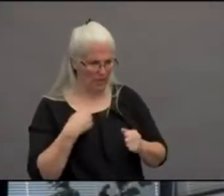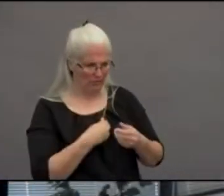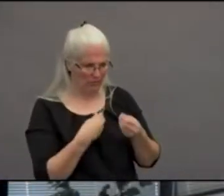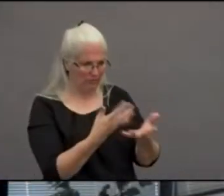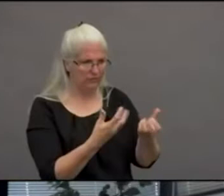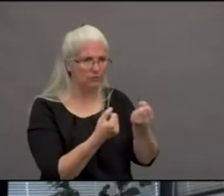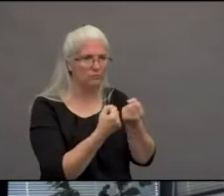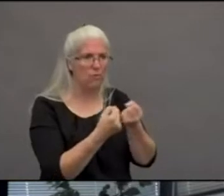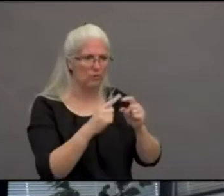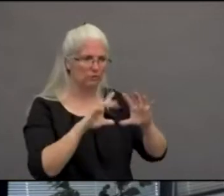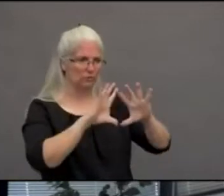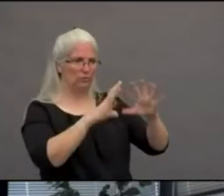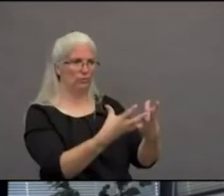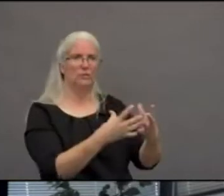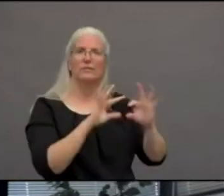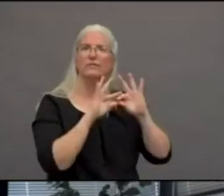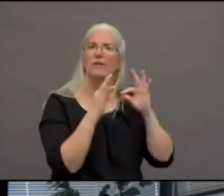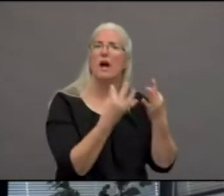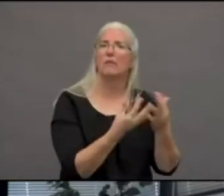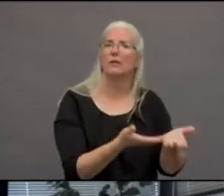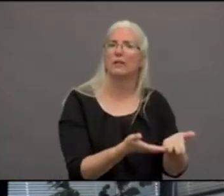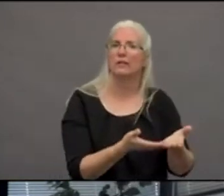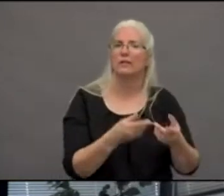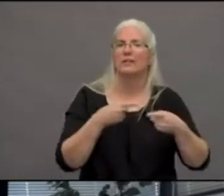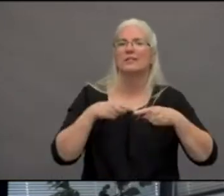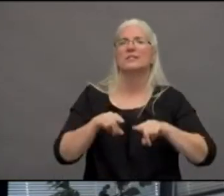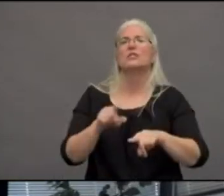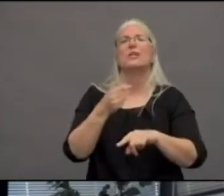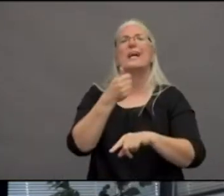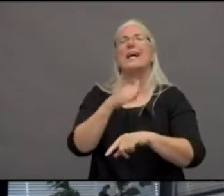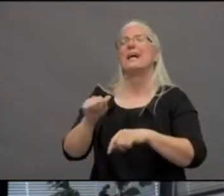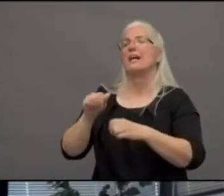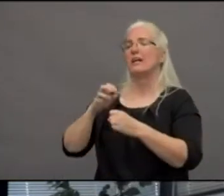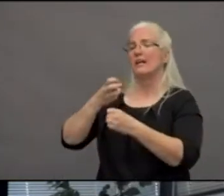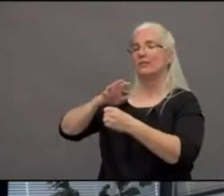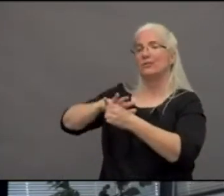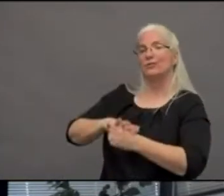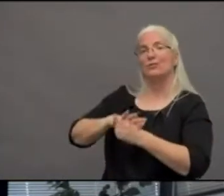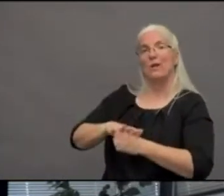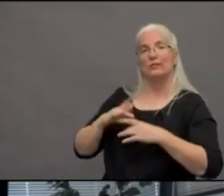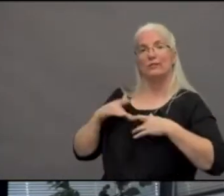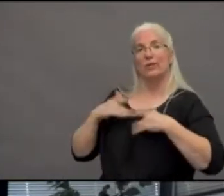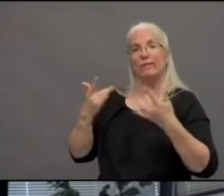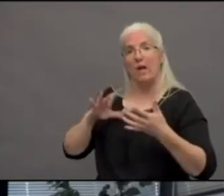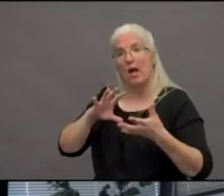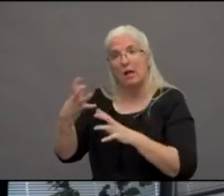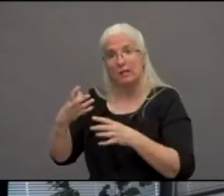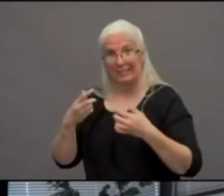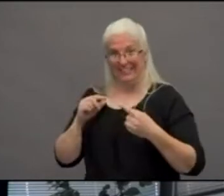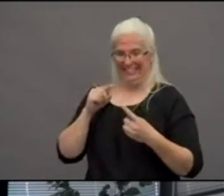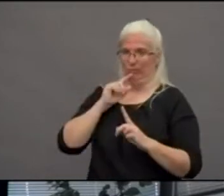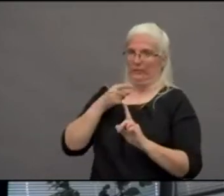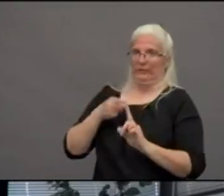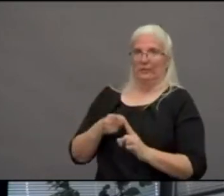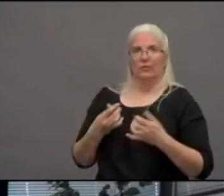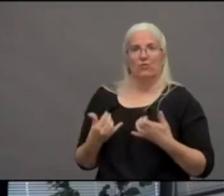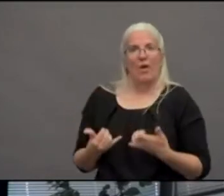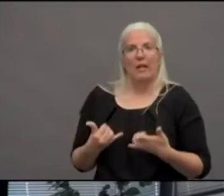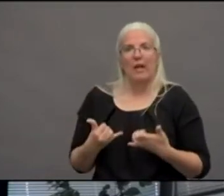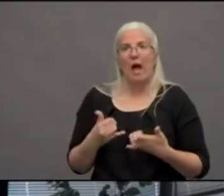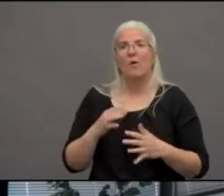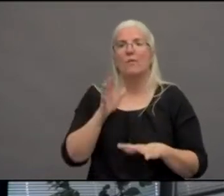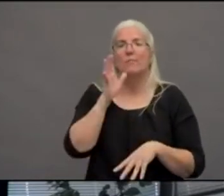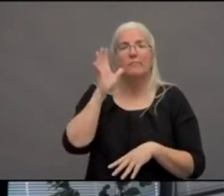know, during any stressful event, but particularly right now, it's really important that caregivers actually take care